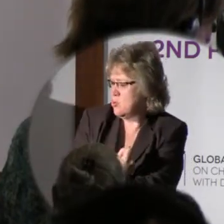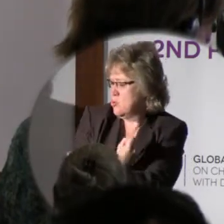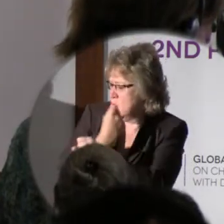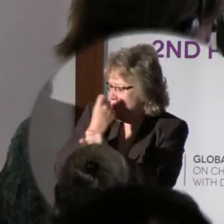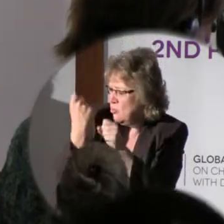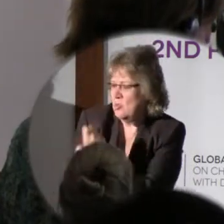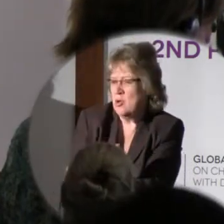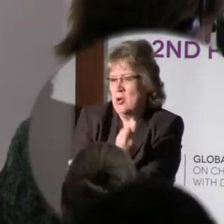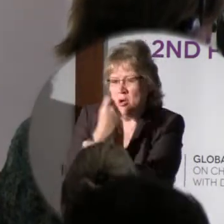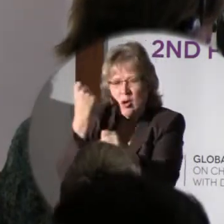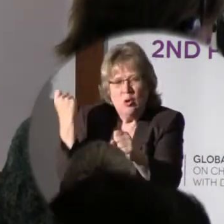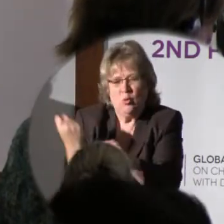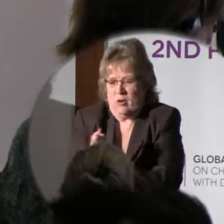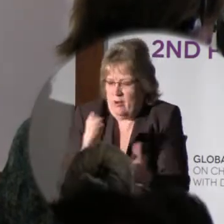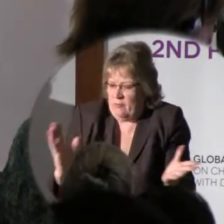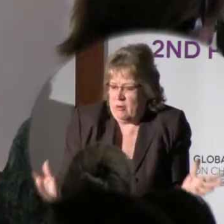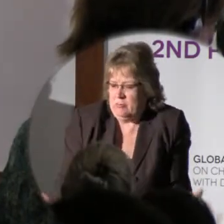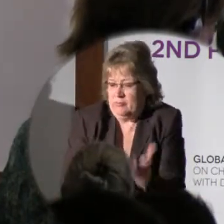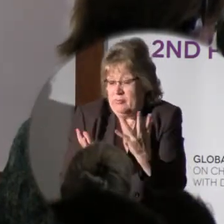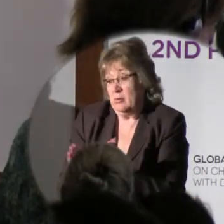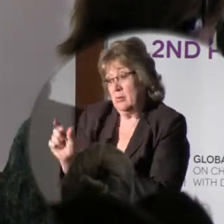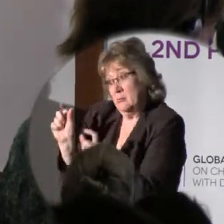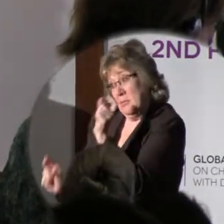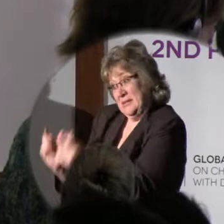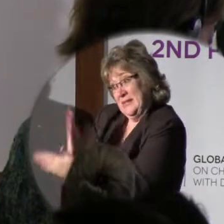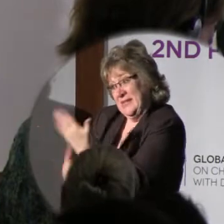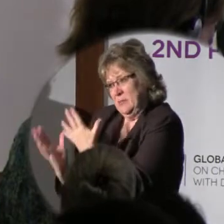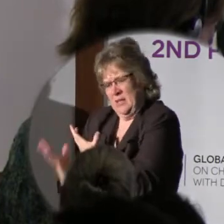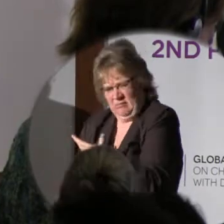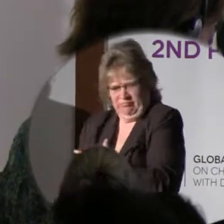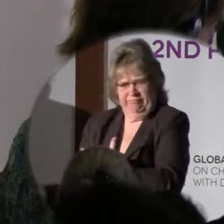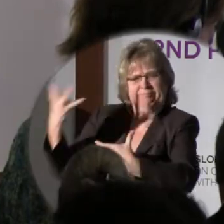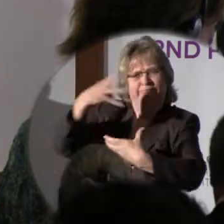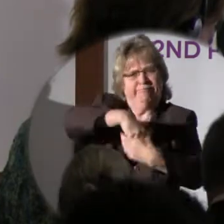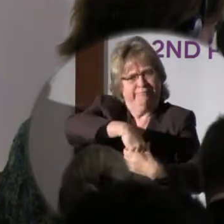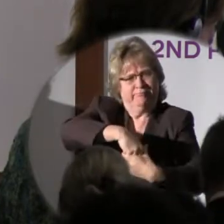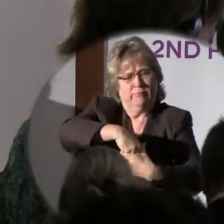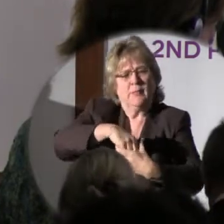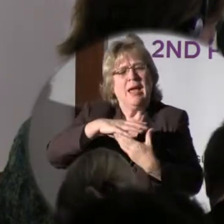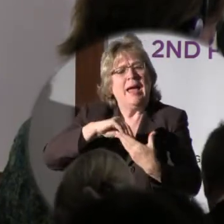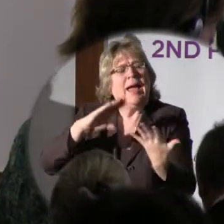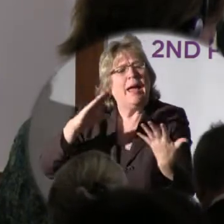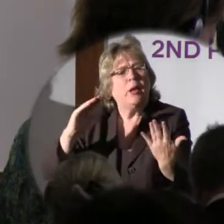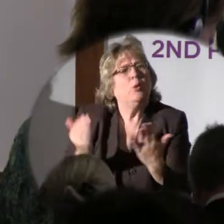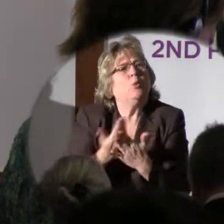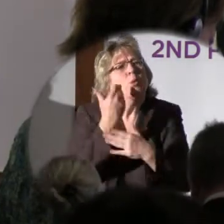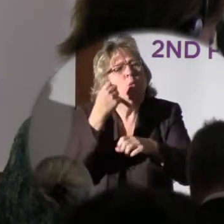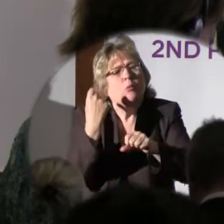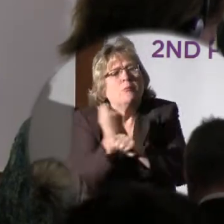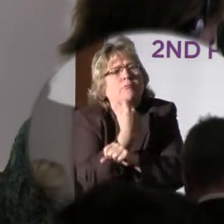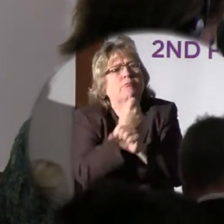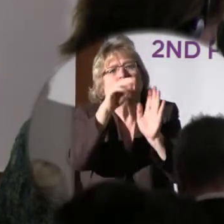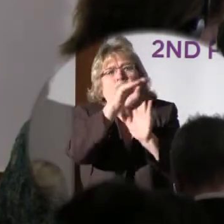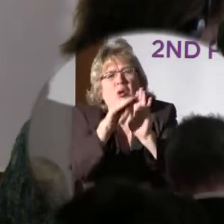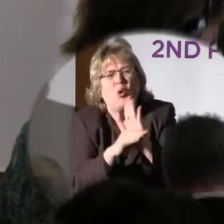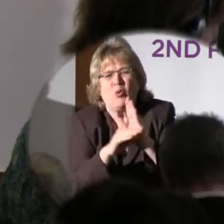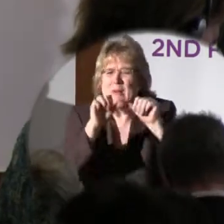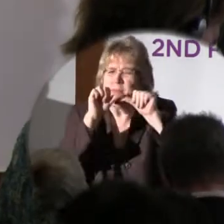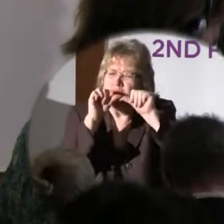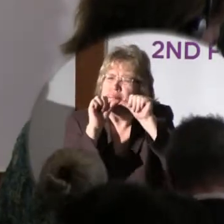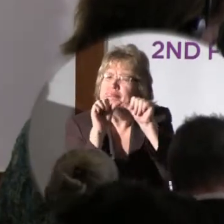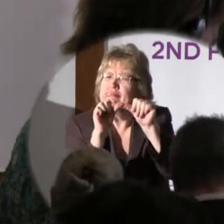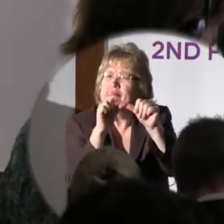to promote inclusive, equitable, and sustainable development. As noted